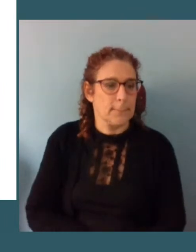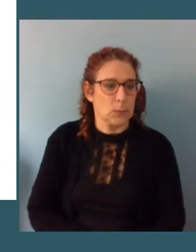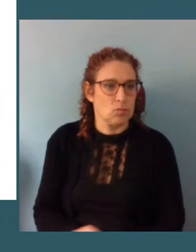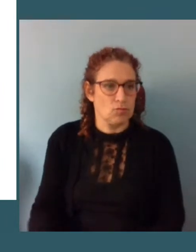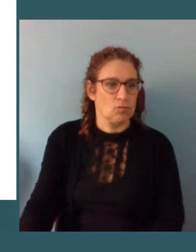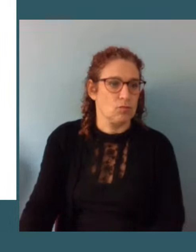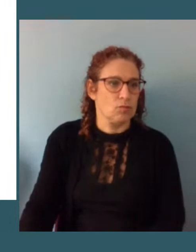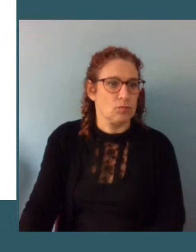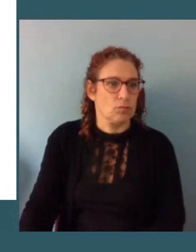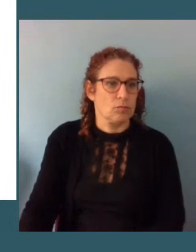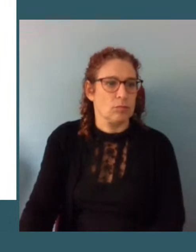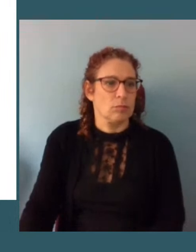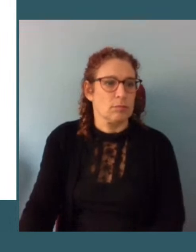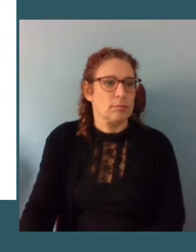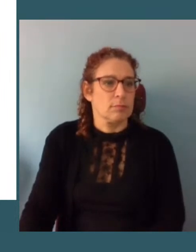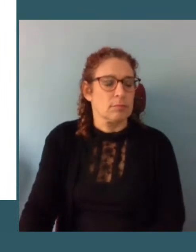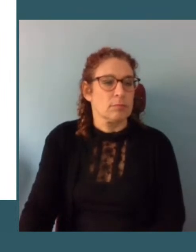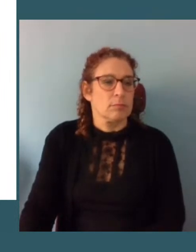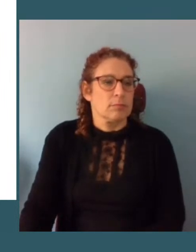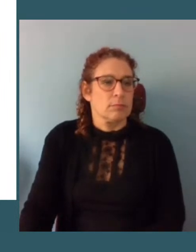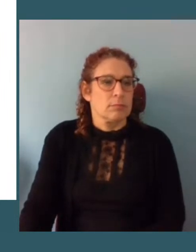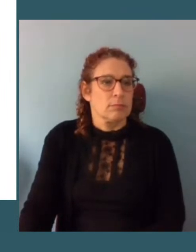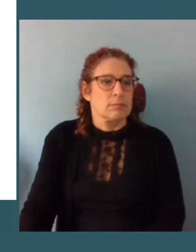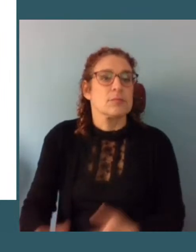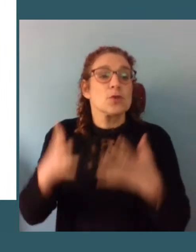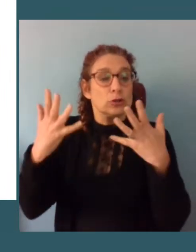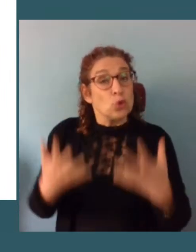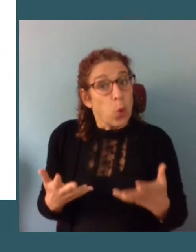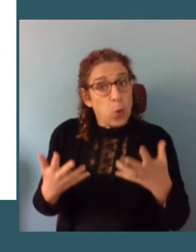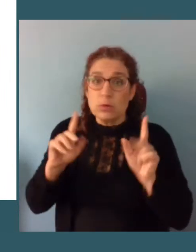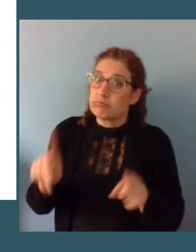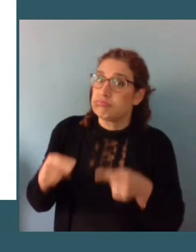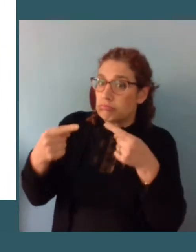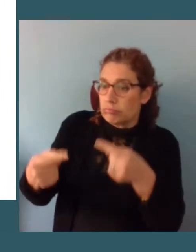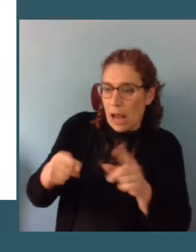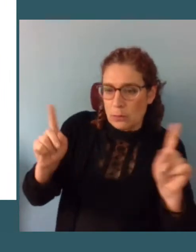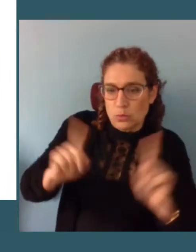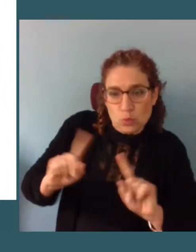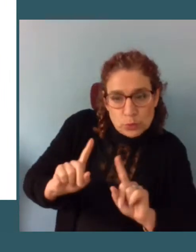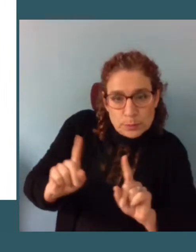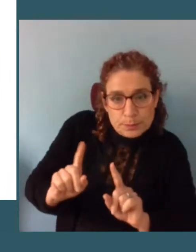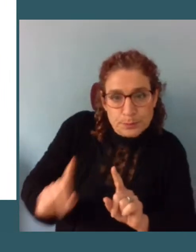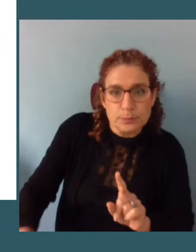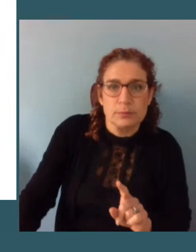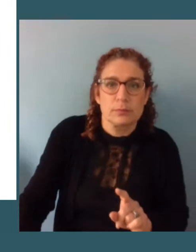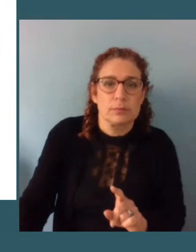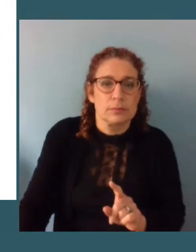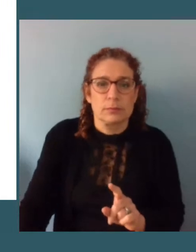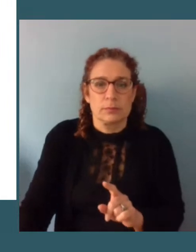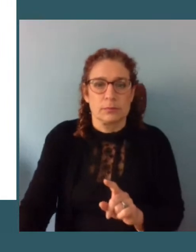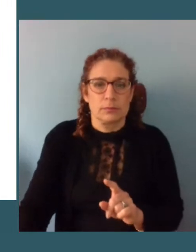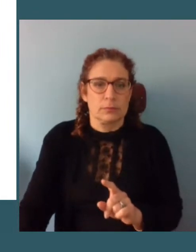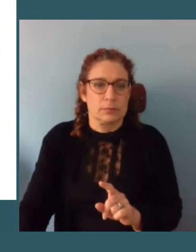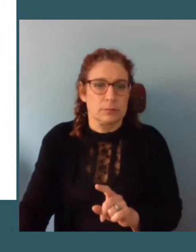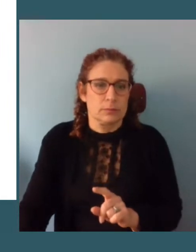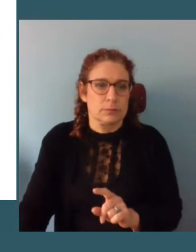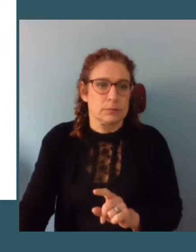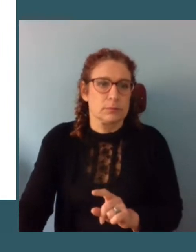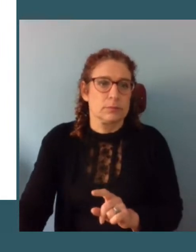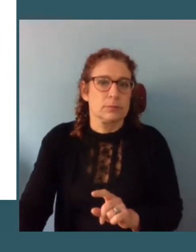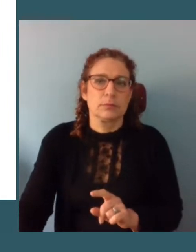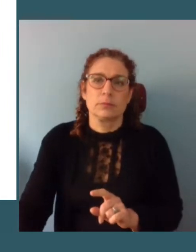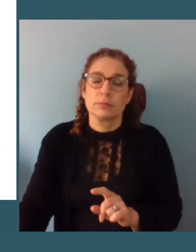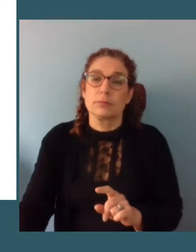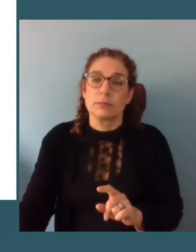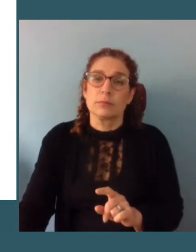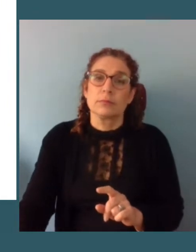So what are the challenges? What's the risk of a peanut allergy? There was a paper published